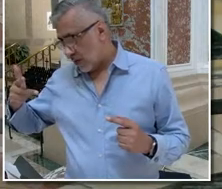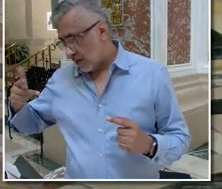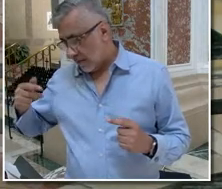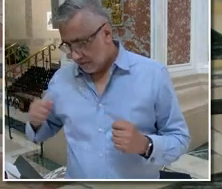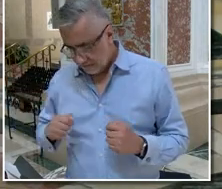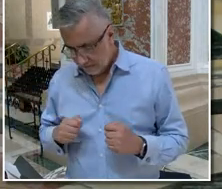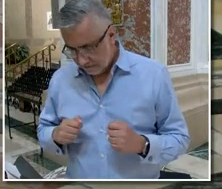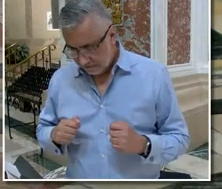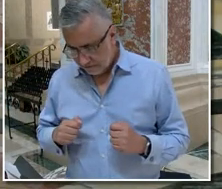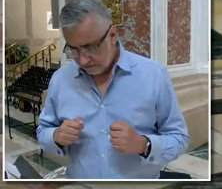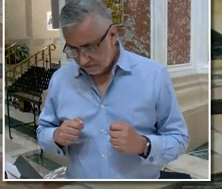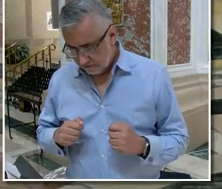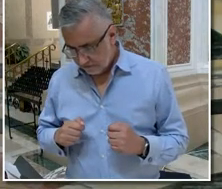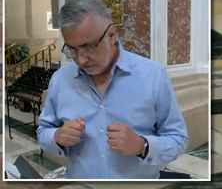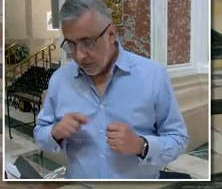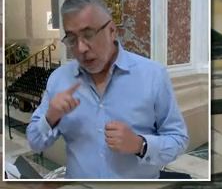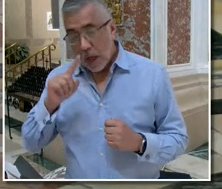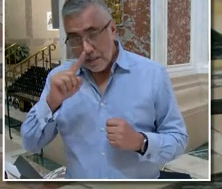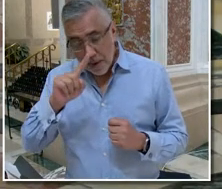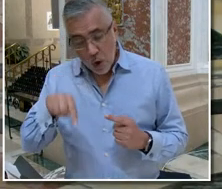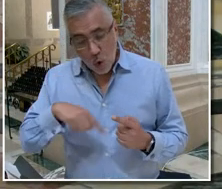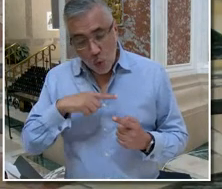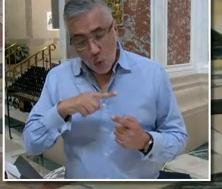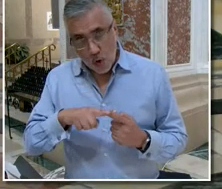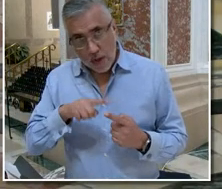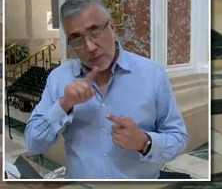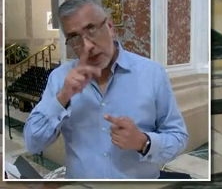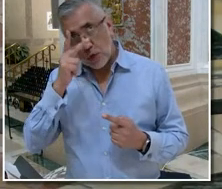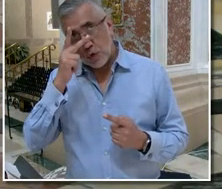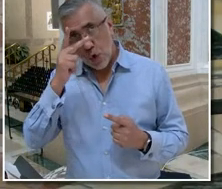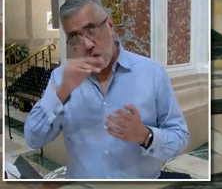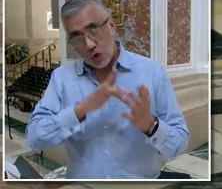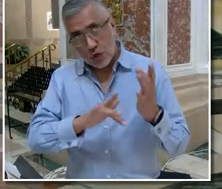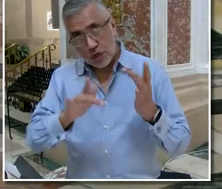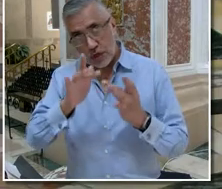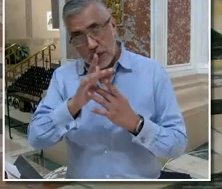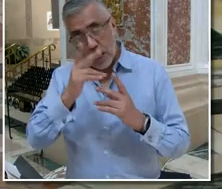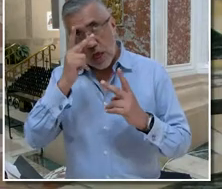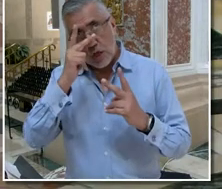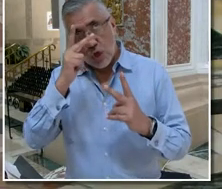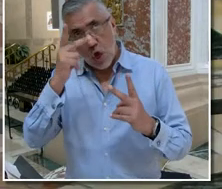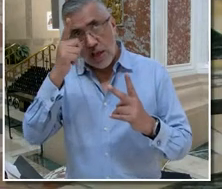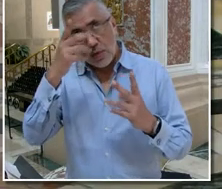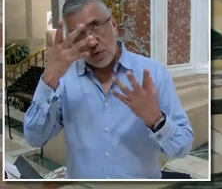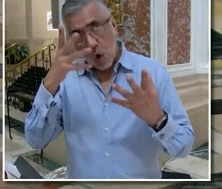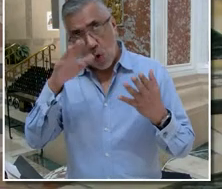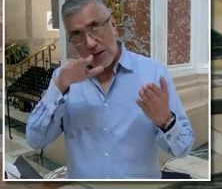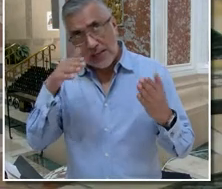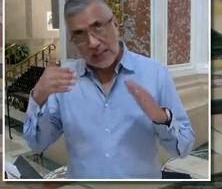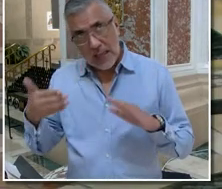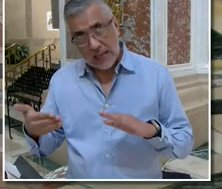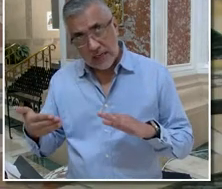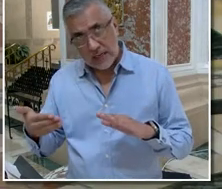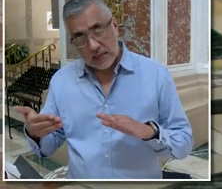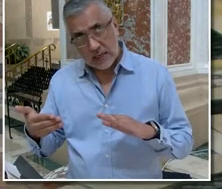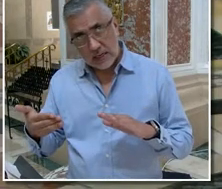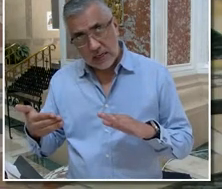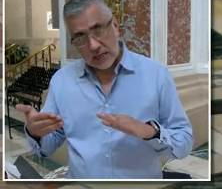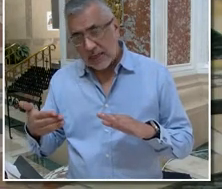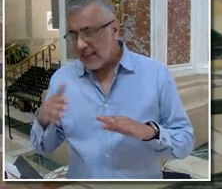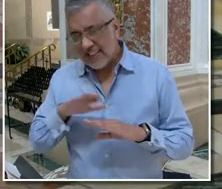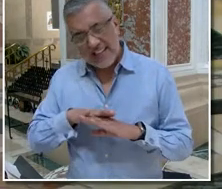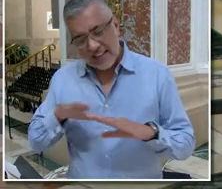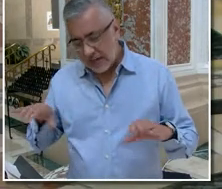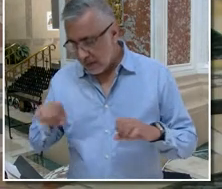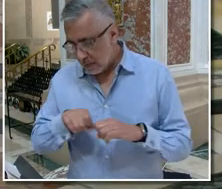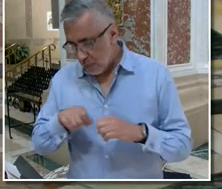Jesus. But when they came to Jesus and saw that he was already dead, they did not